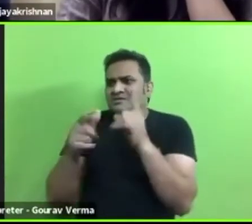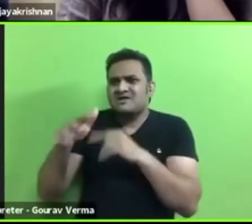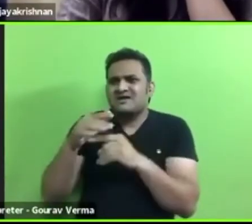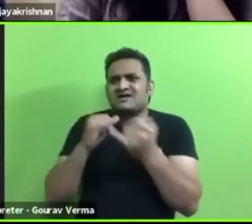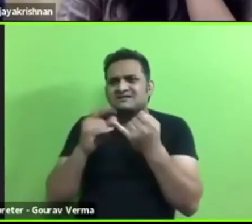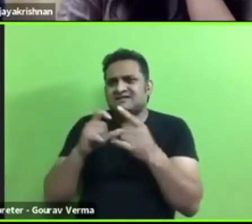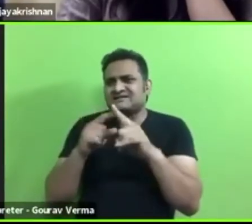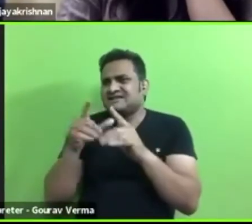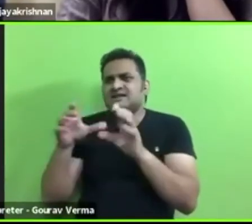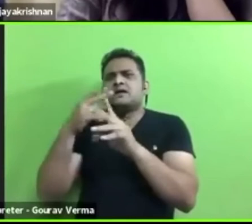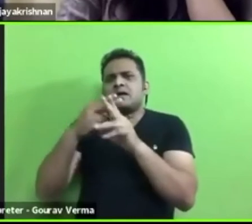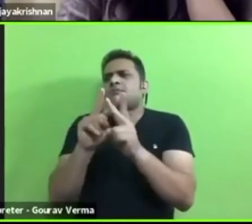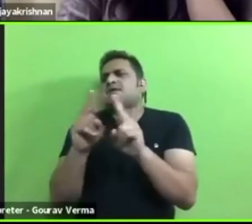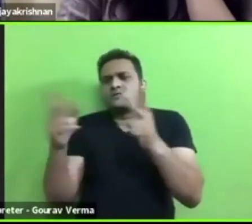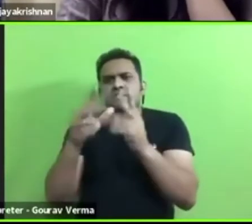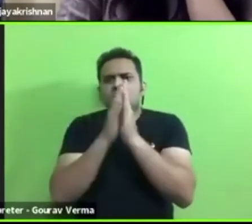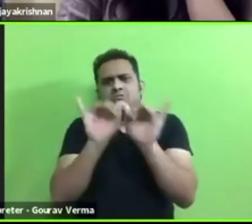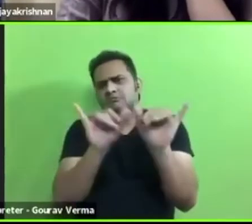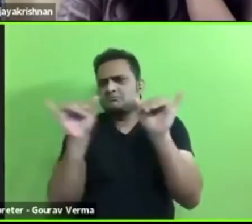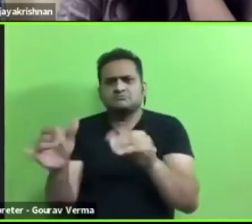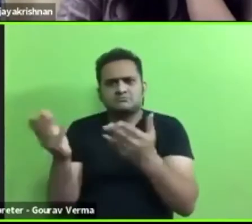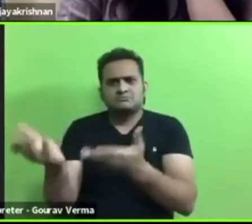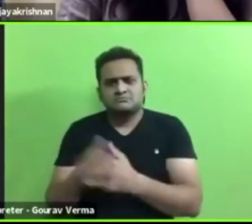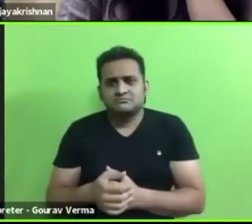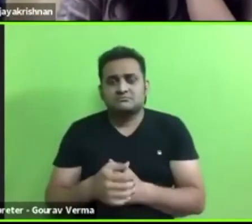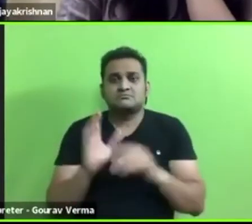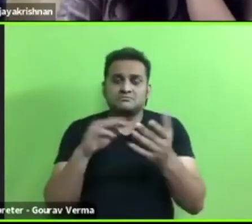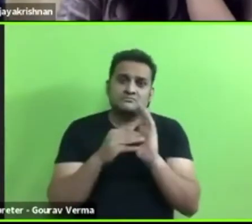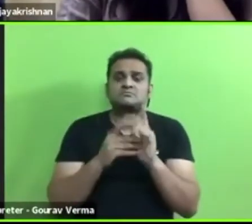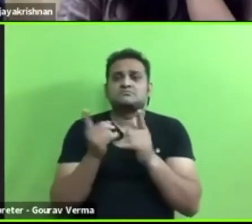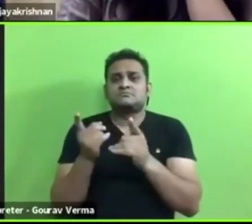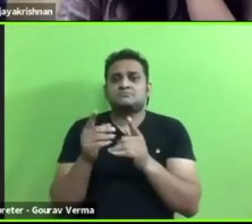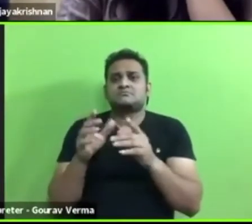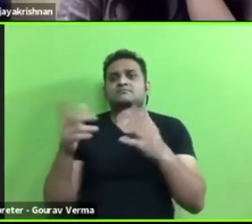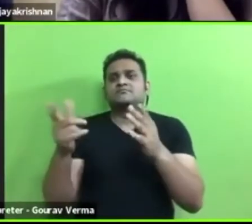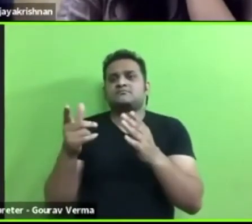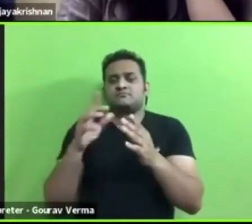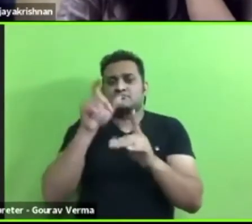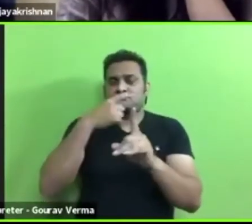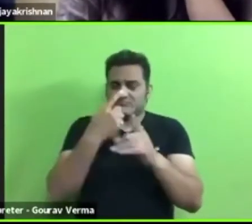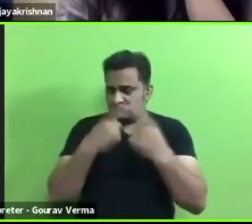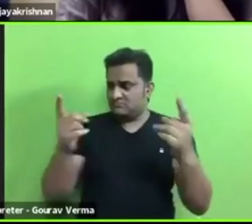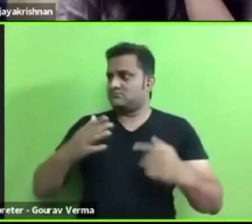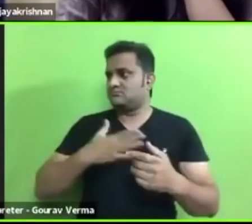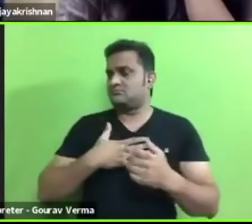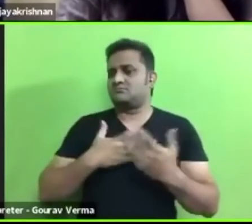a different name. Exactly. And so one cannot go about proclaiming the